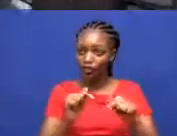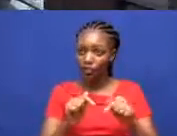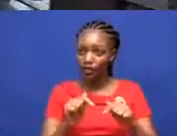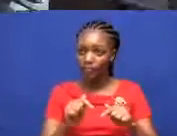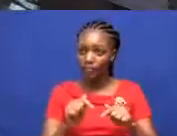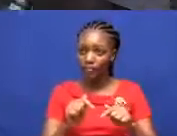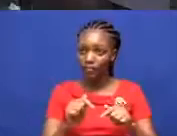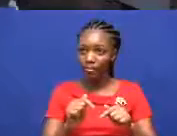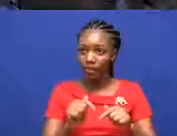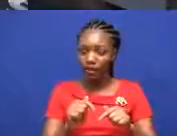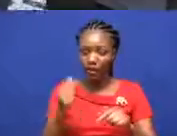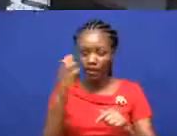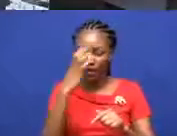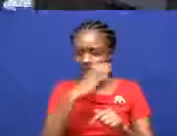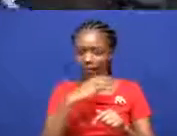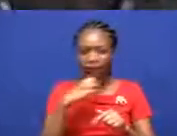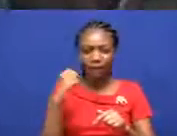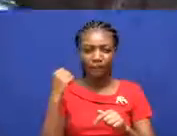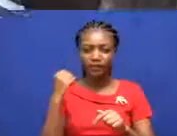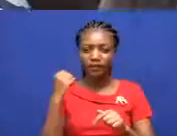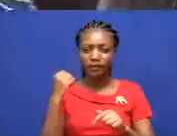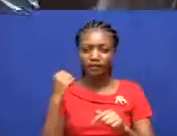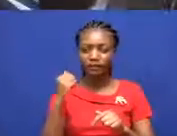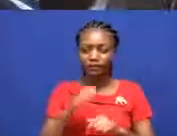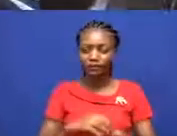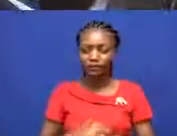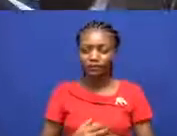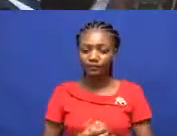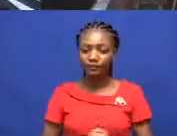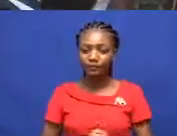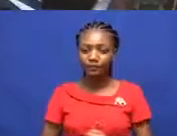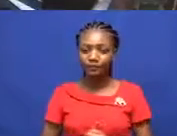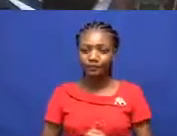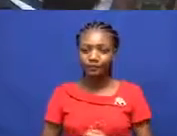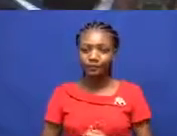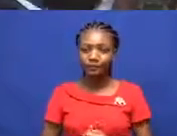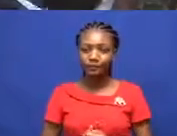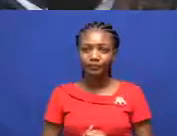truly became the protege's protege.